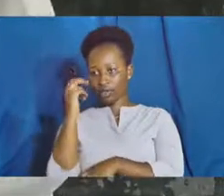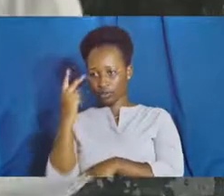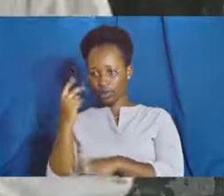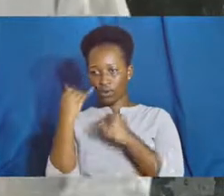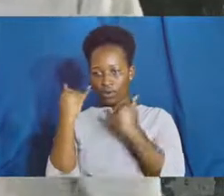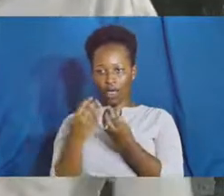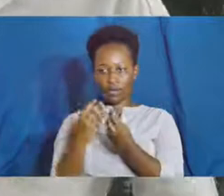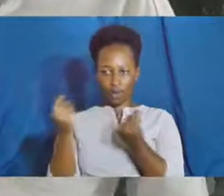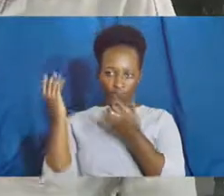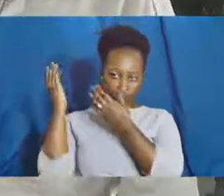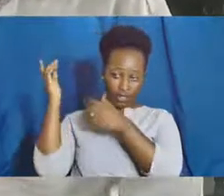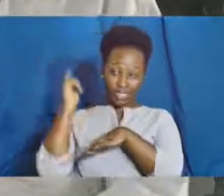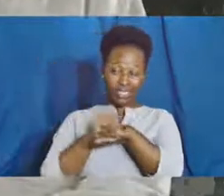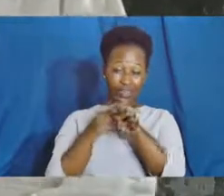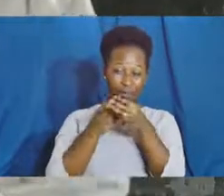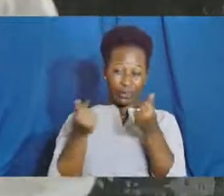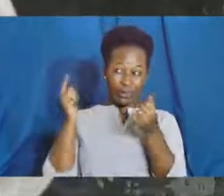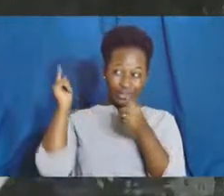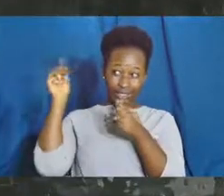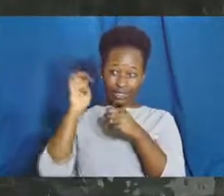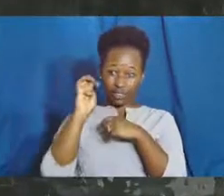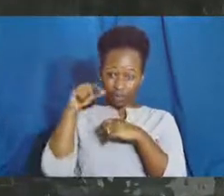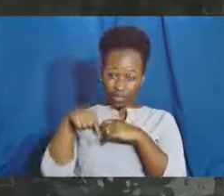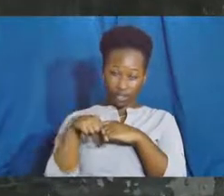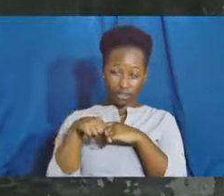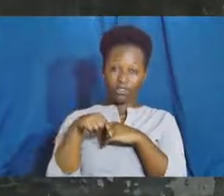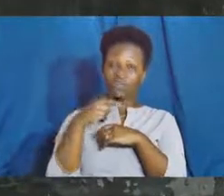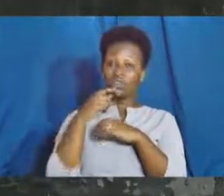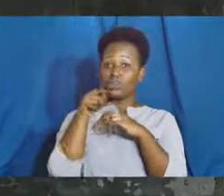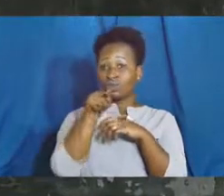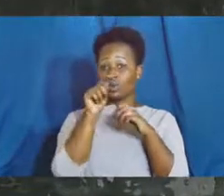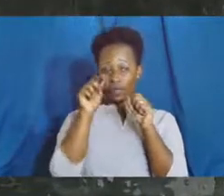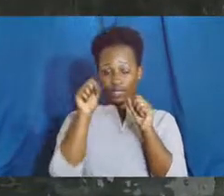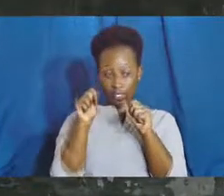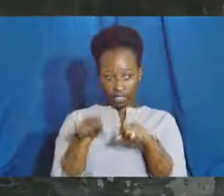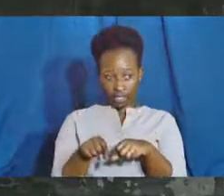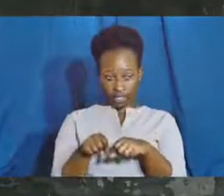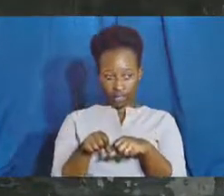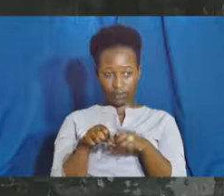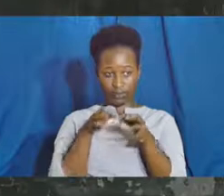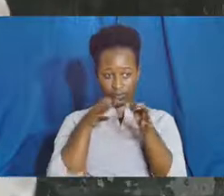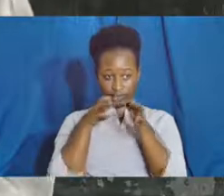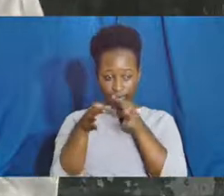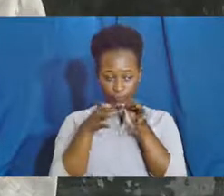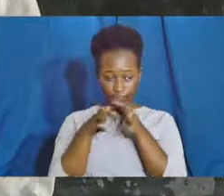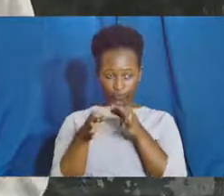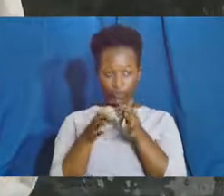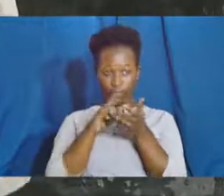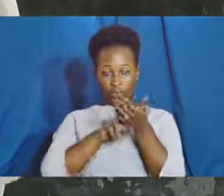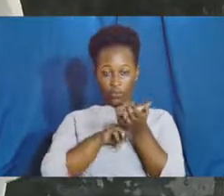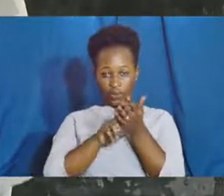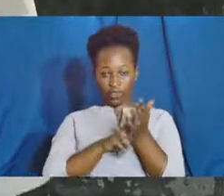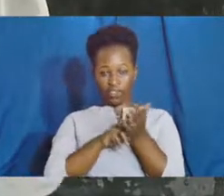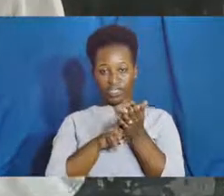this. When you solve this equation, you can end up determining the Google calculation.